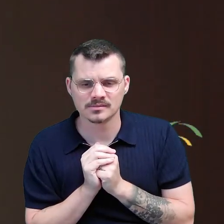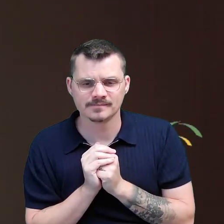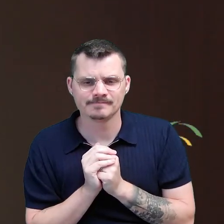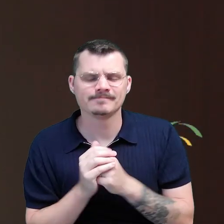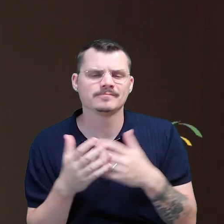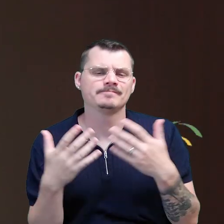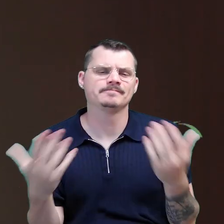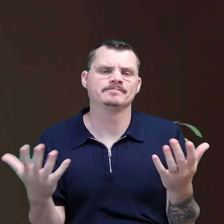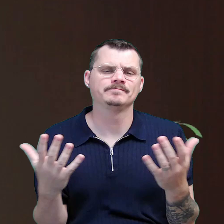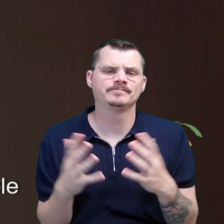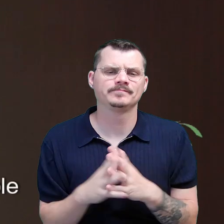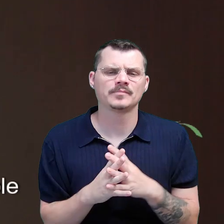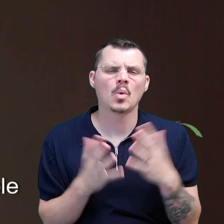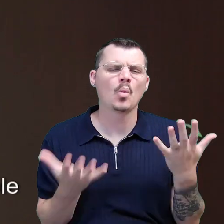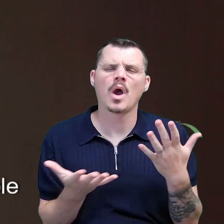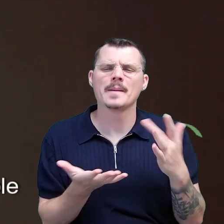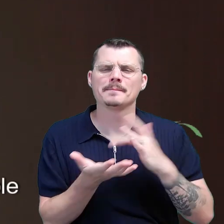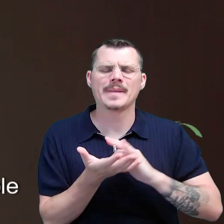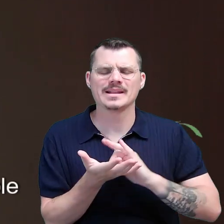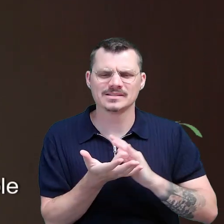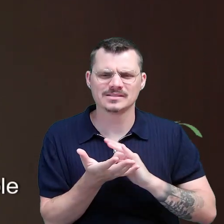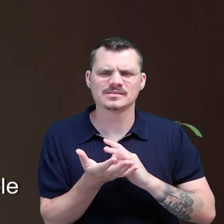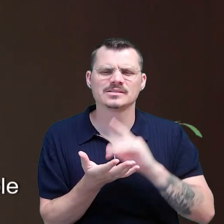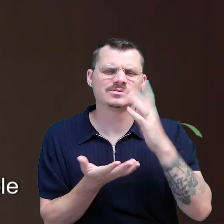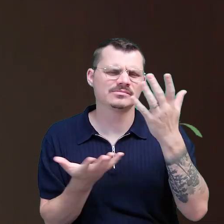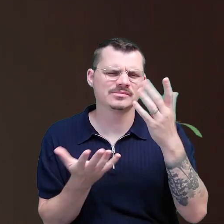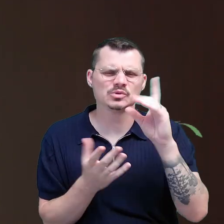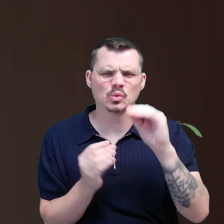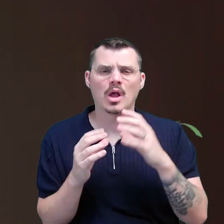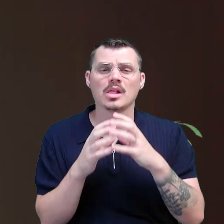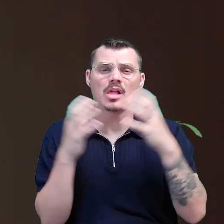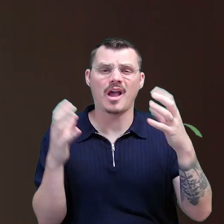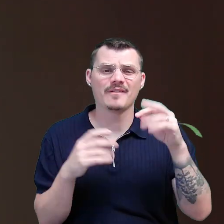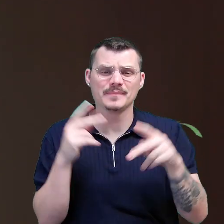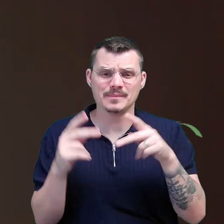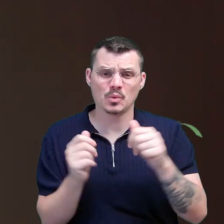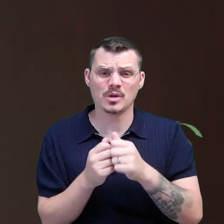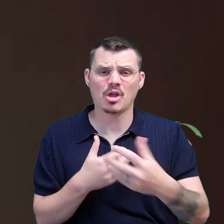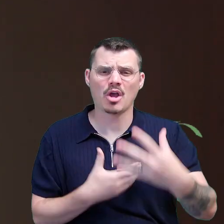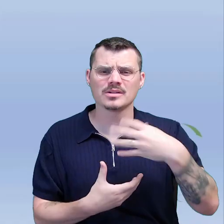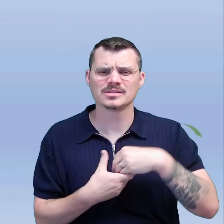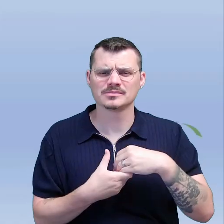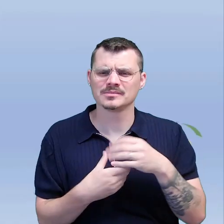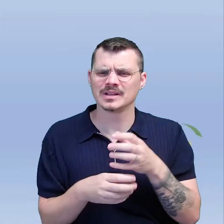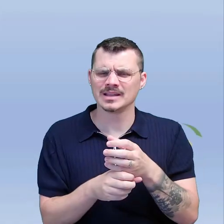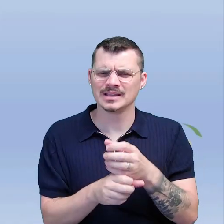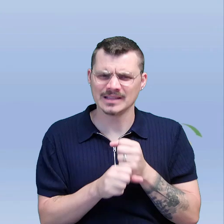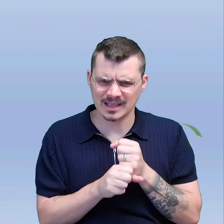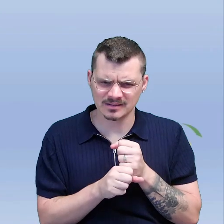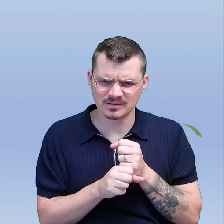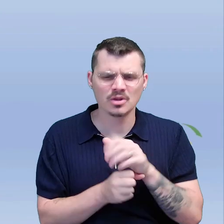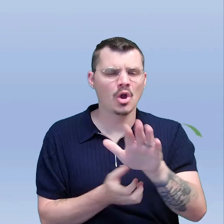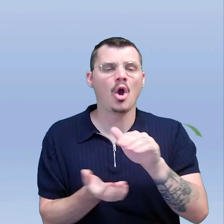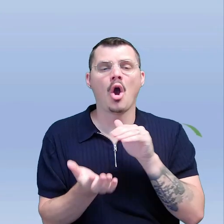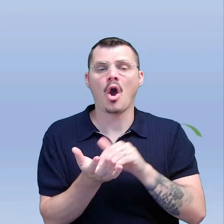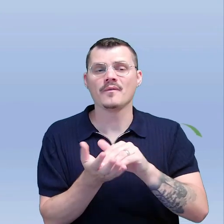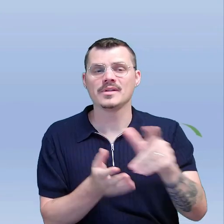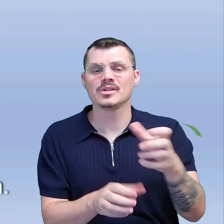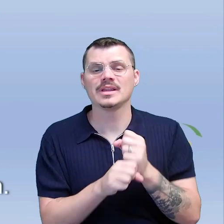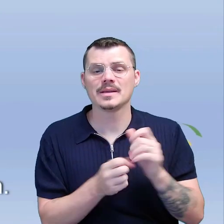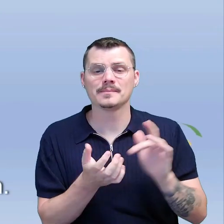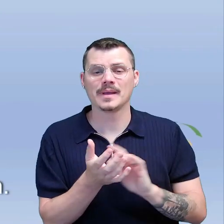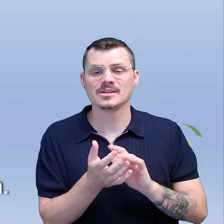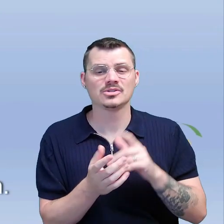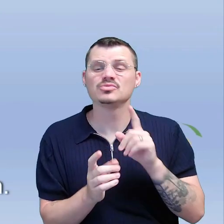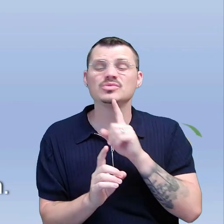So what medicines, though, do a lot of people with autism get? Well, often they're getting medicines